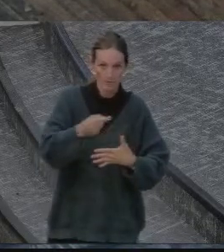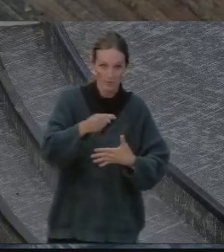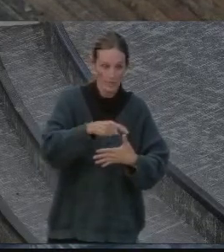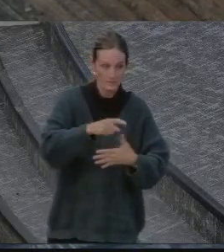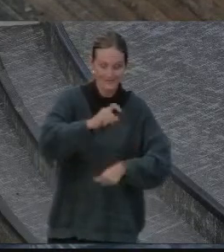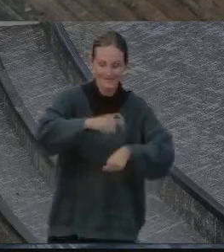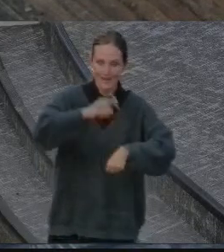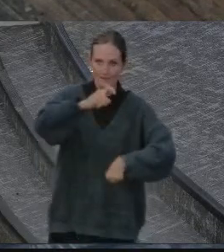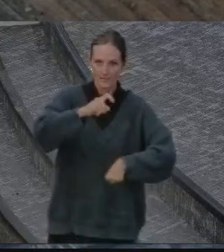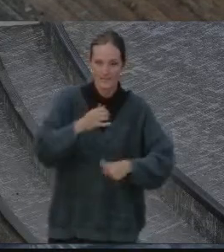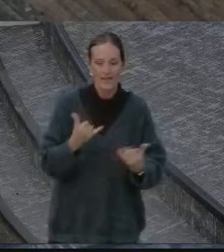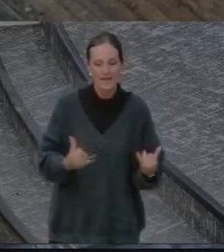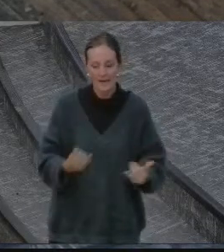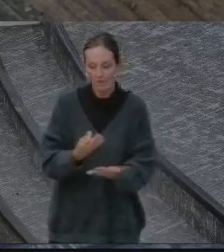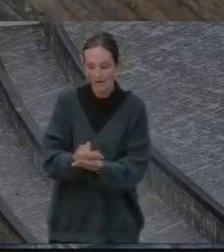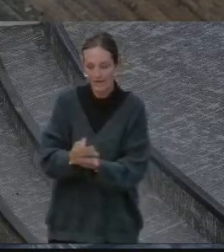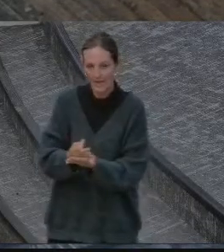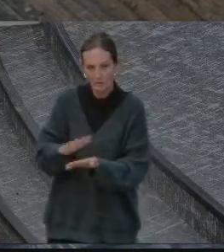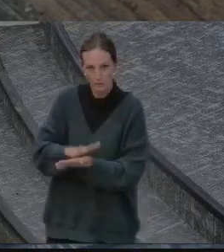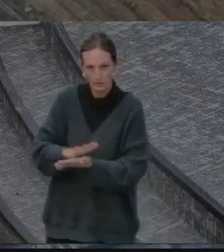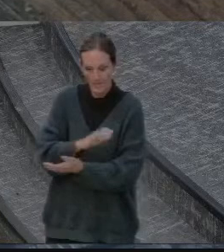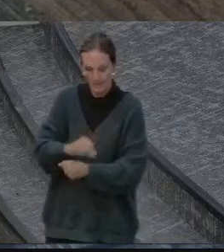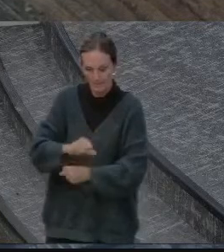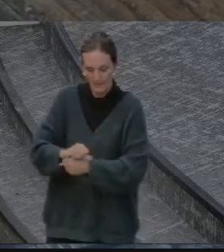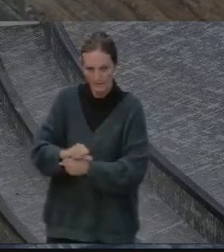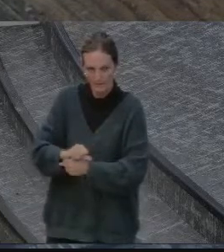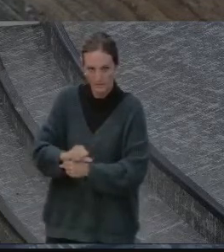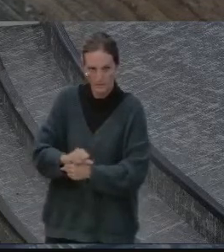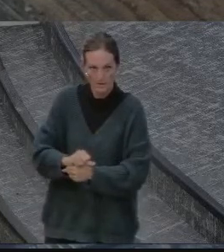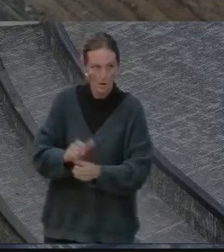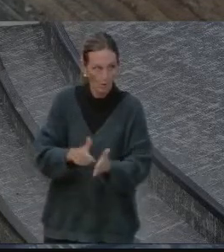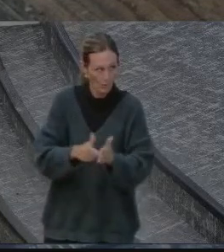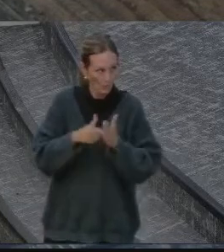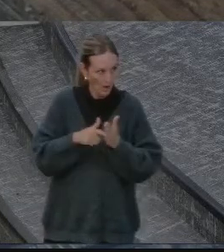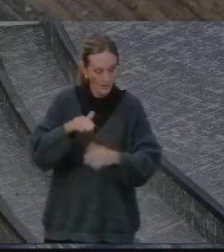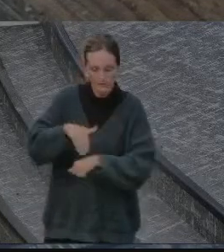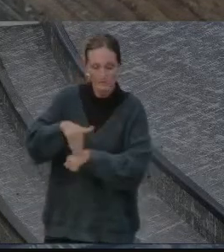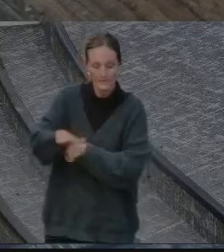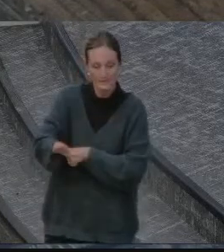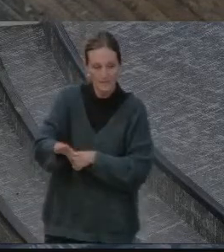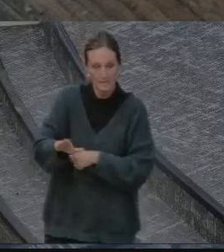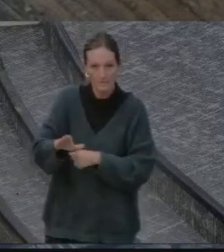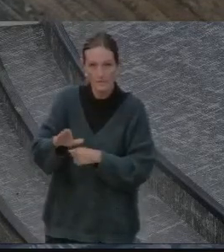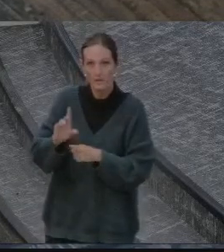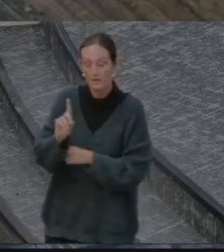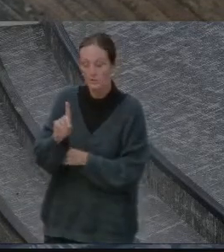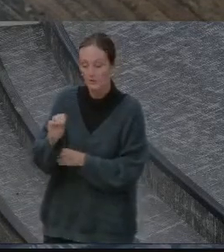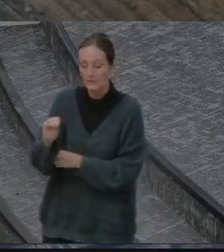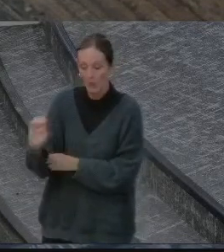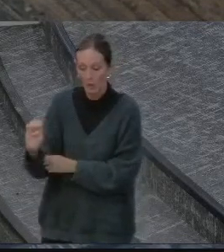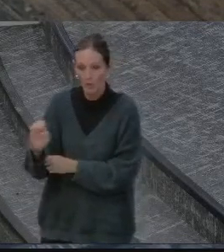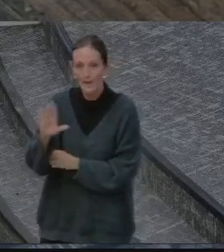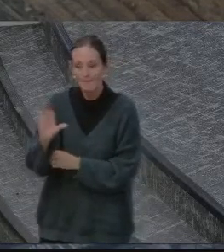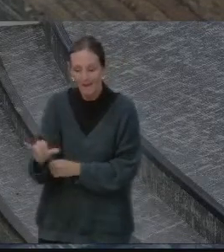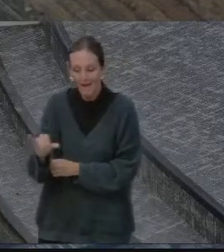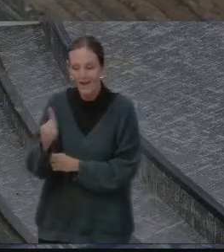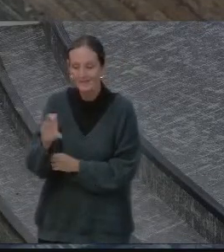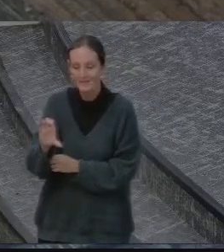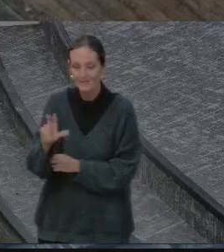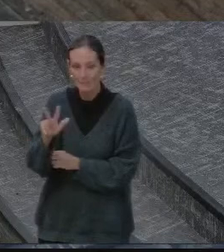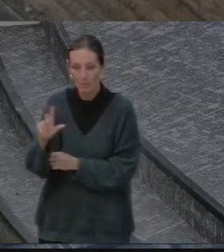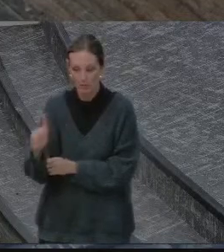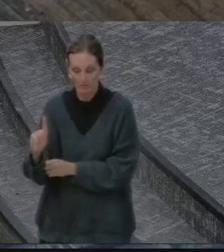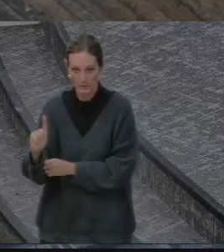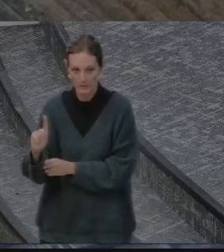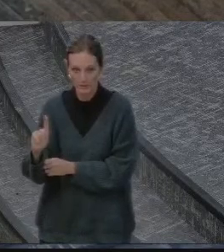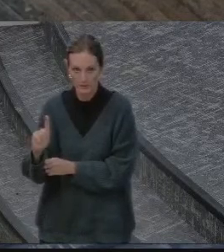financial statements are required to be submitted to Department of Education to our office by December 31st. In